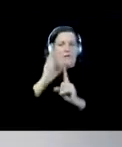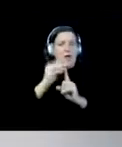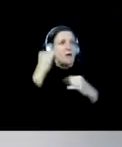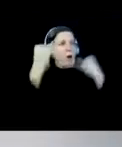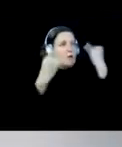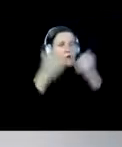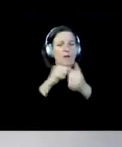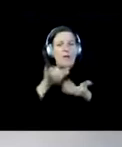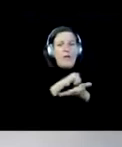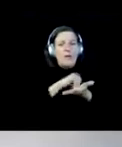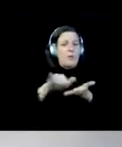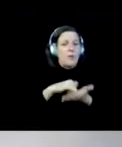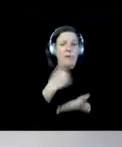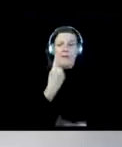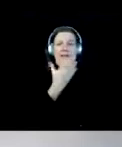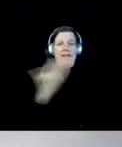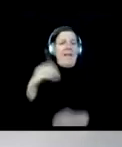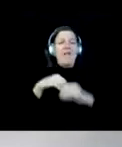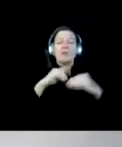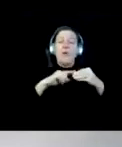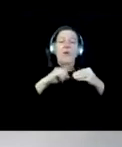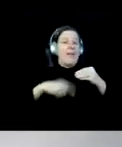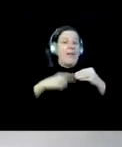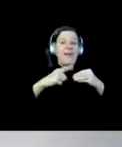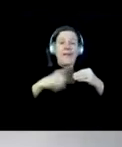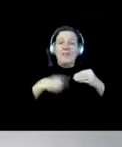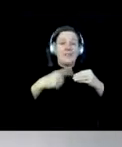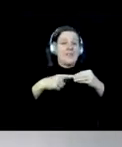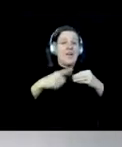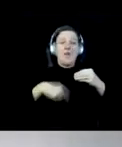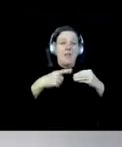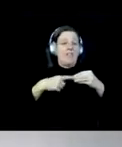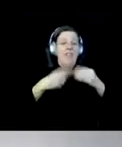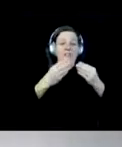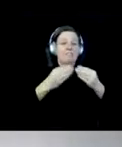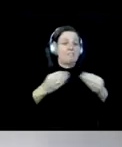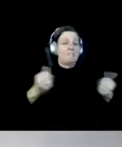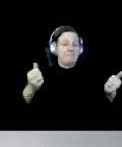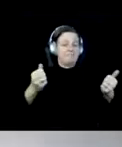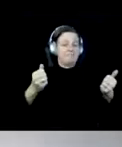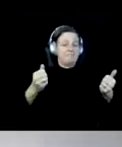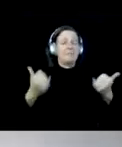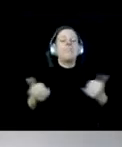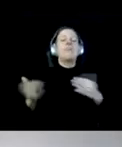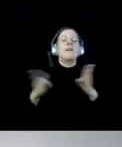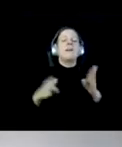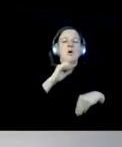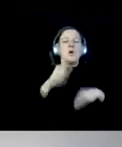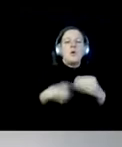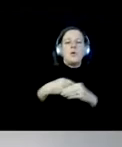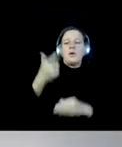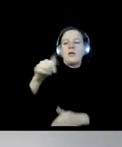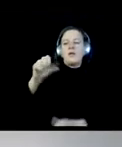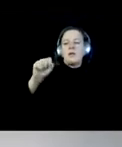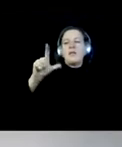it's one thing in the cycle of all things. So let's talk about Glass Life, which